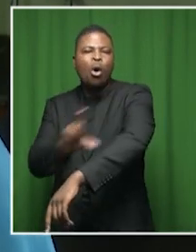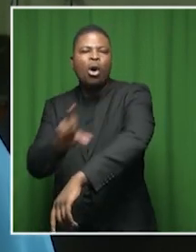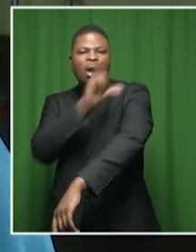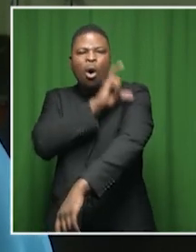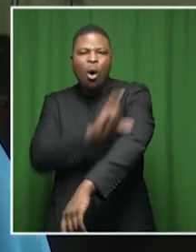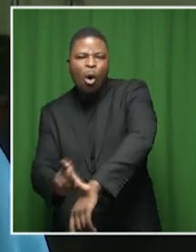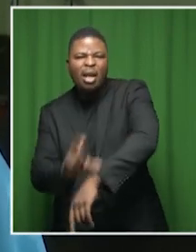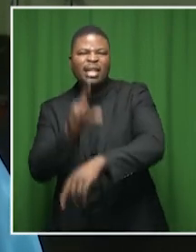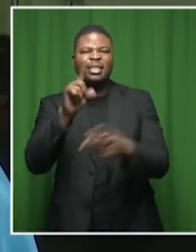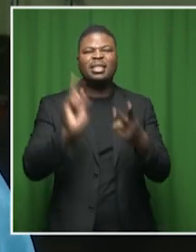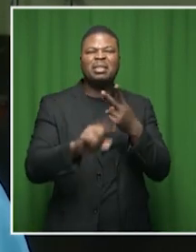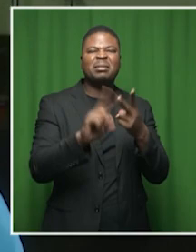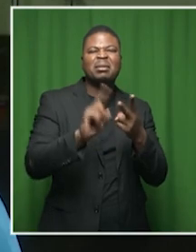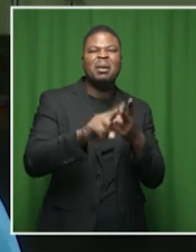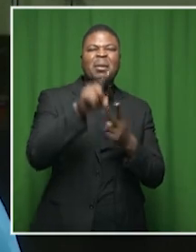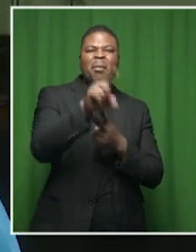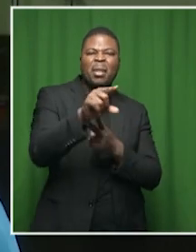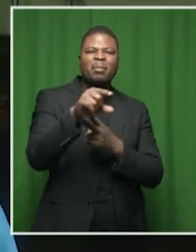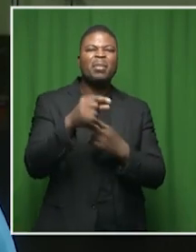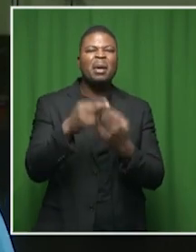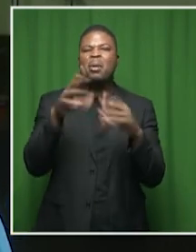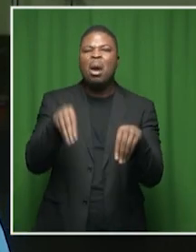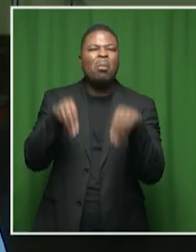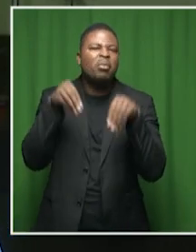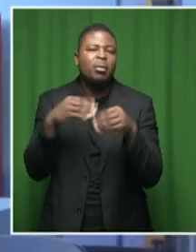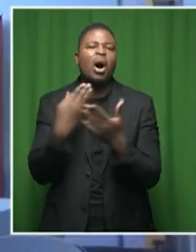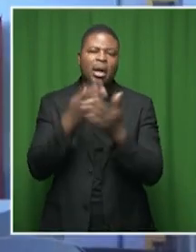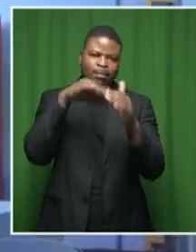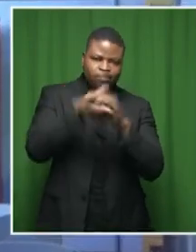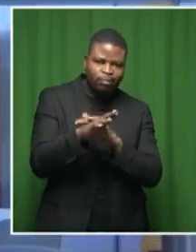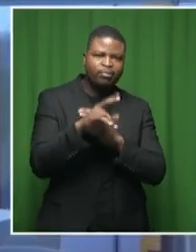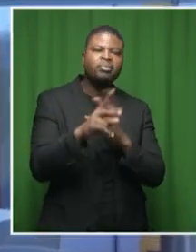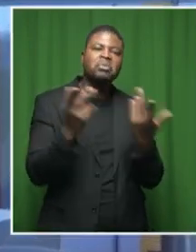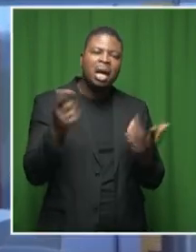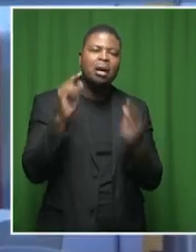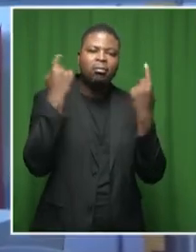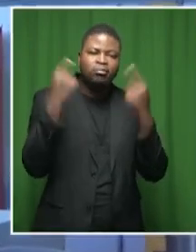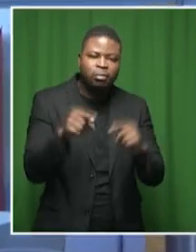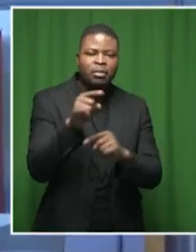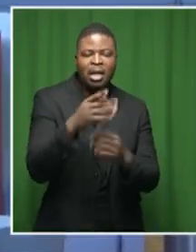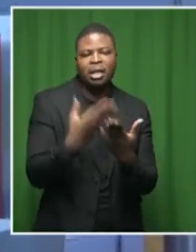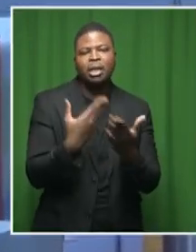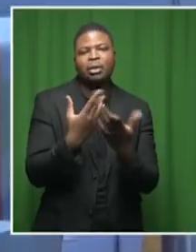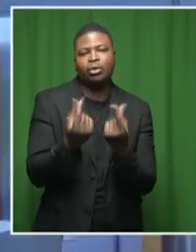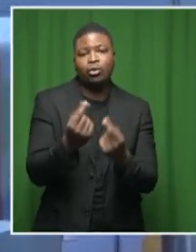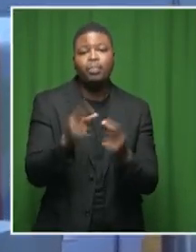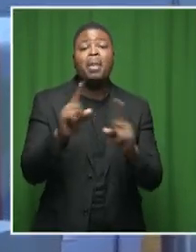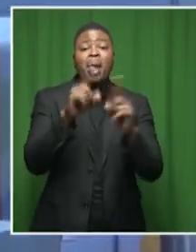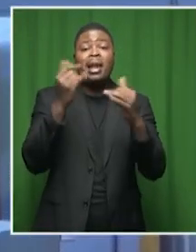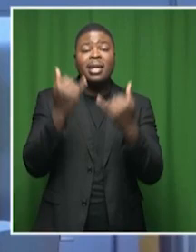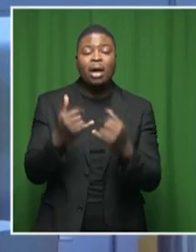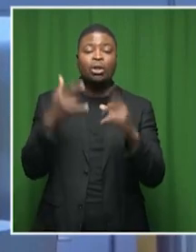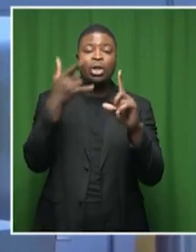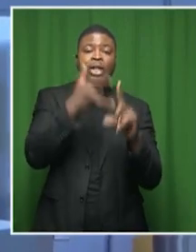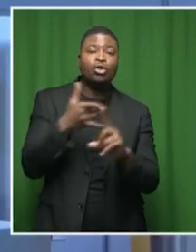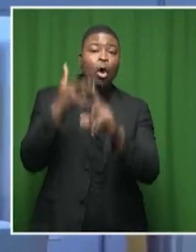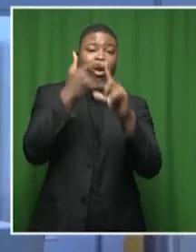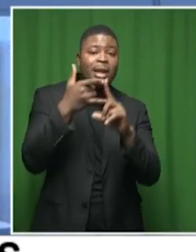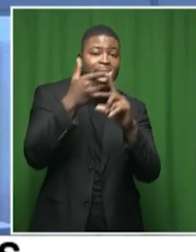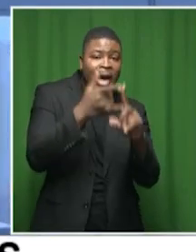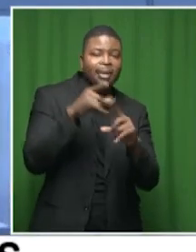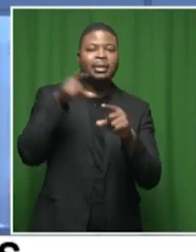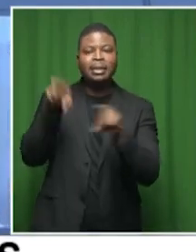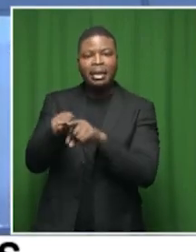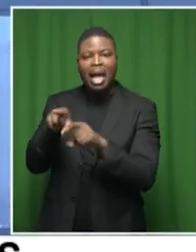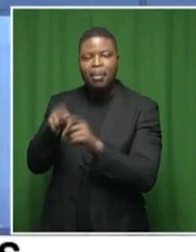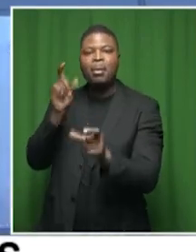can decide to take on. Yeah. So all right. So it has been on a hybrid form online, but there's nothing quite like coming